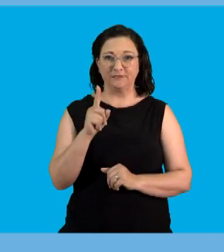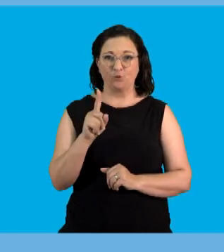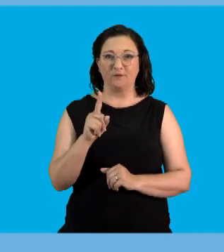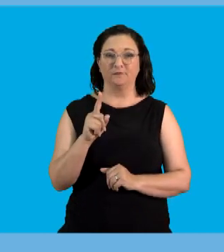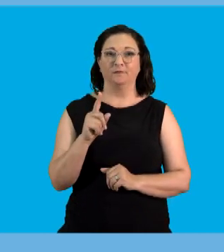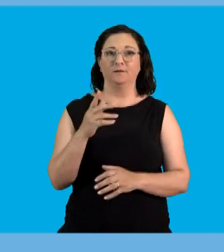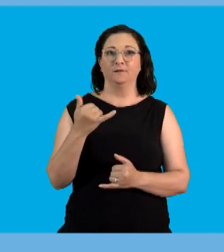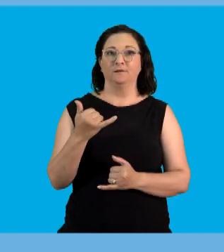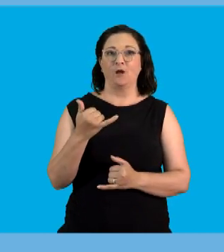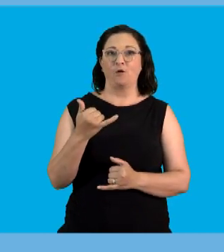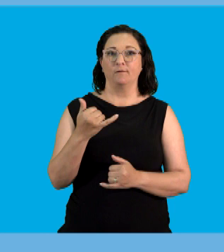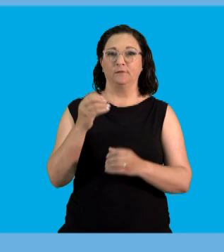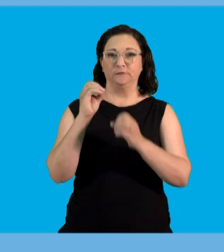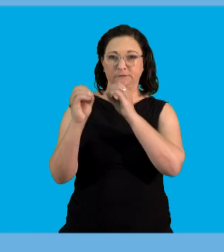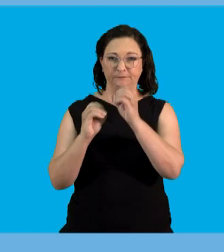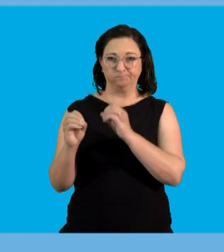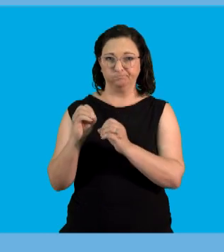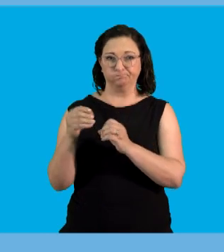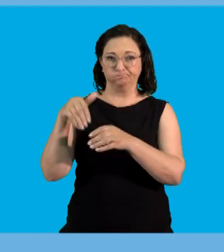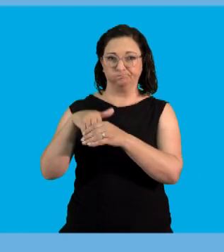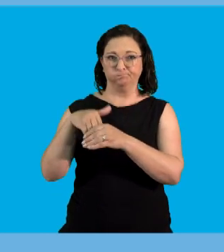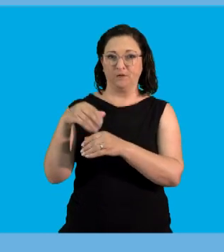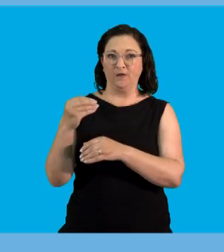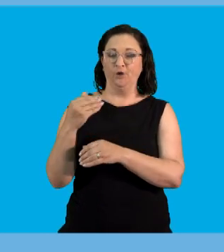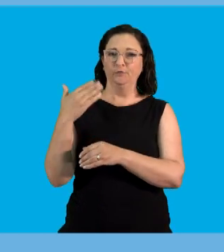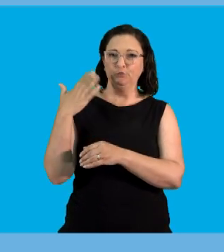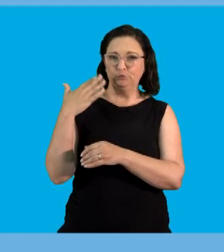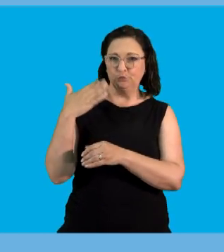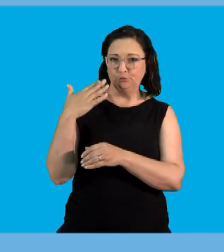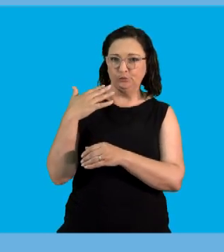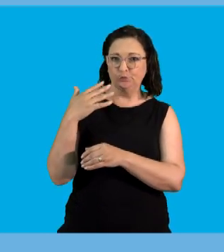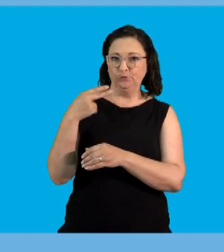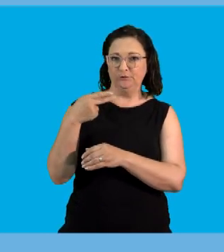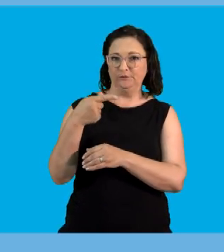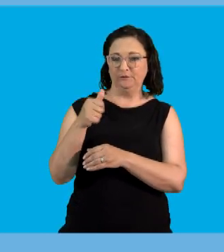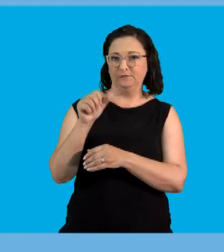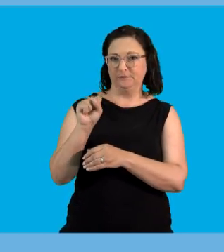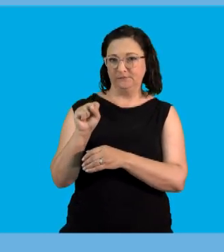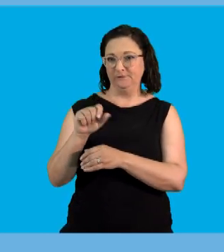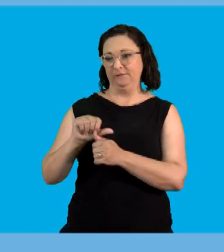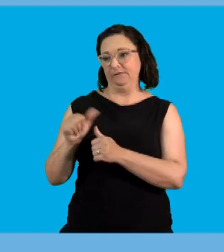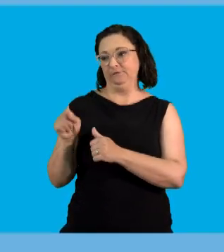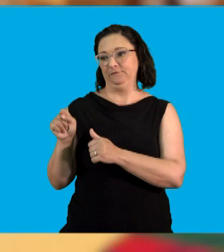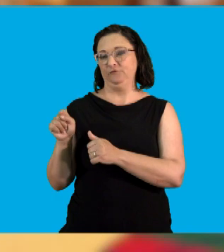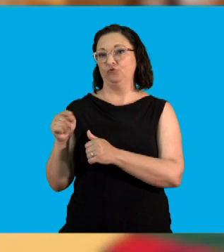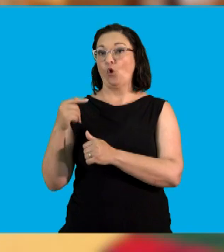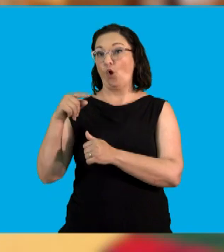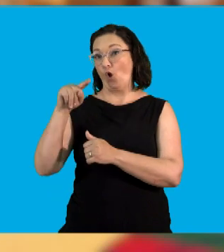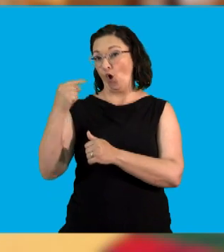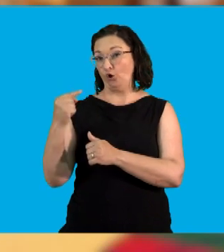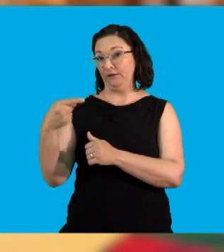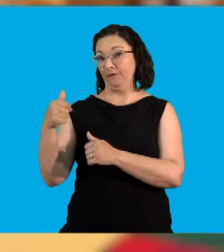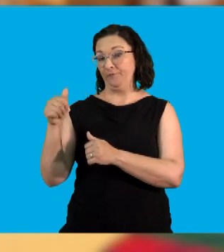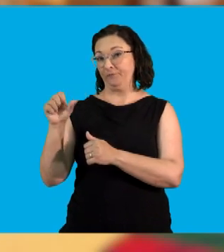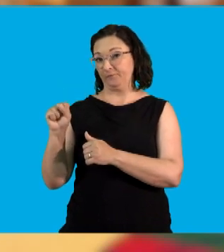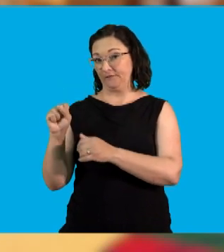wall of the container. So we have this diagram and the first one has cool gas and the second one has hot gas. We need to now describe what is